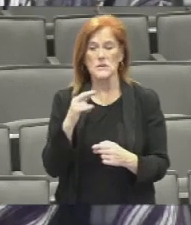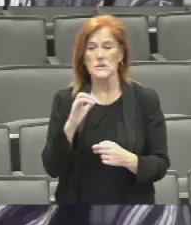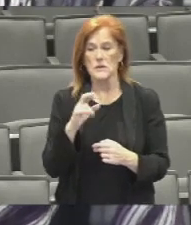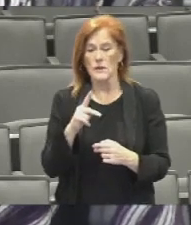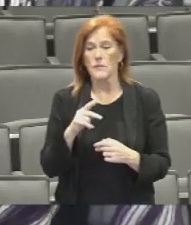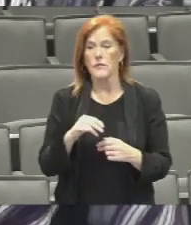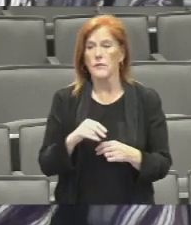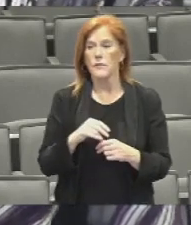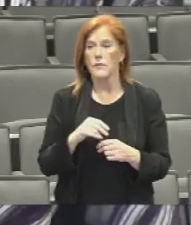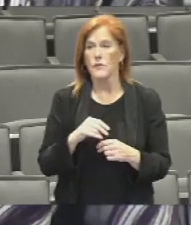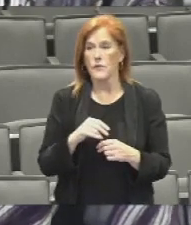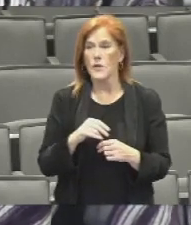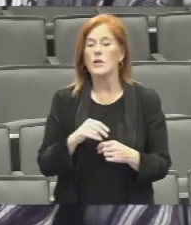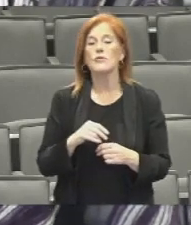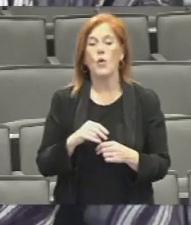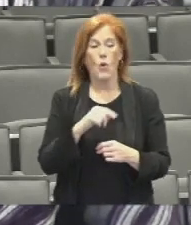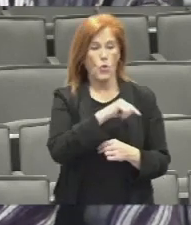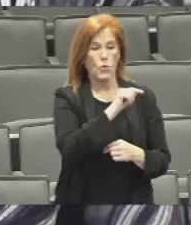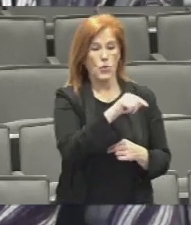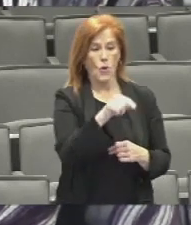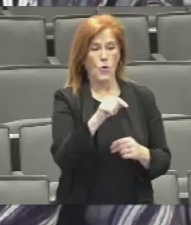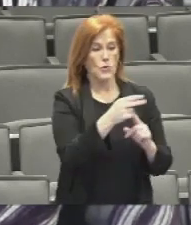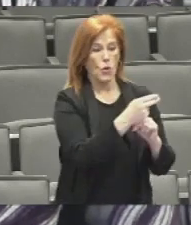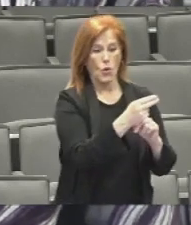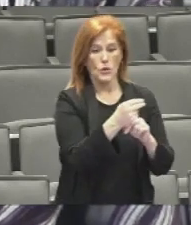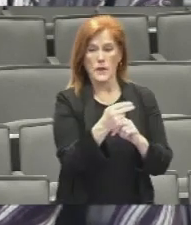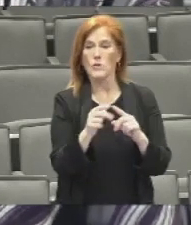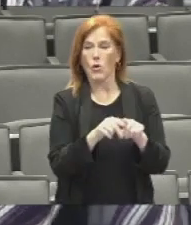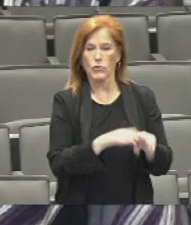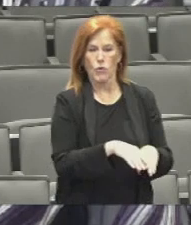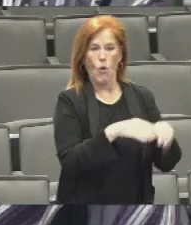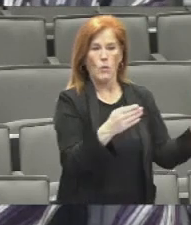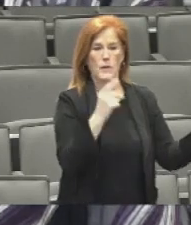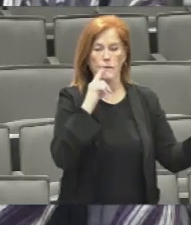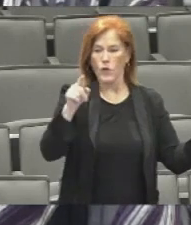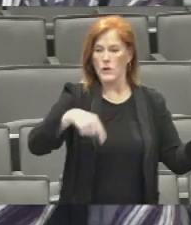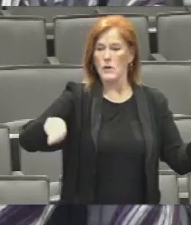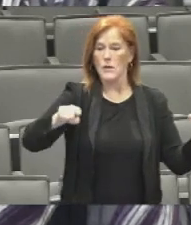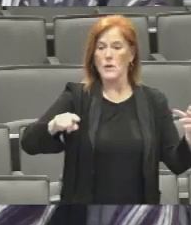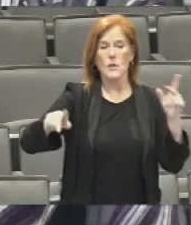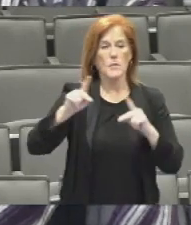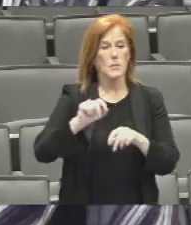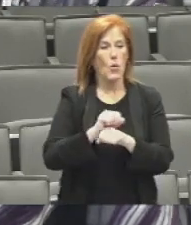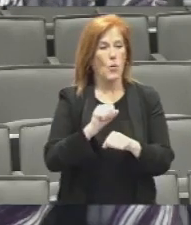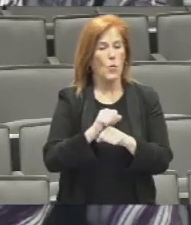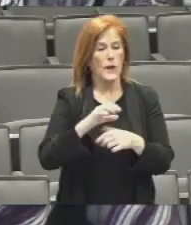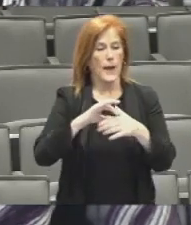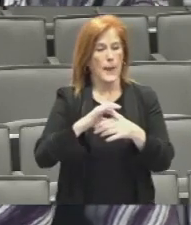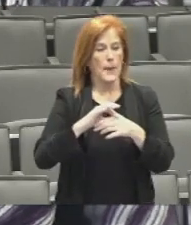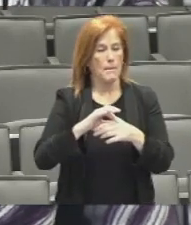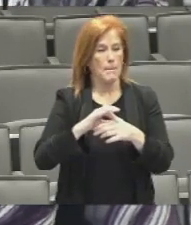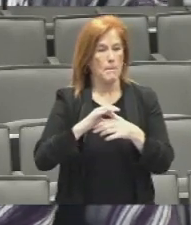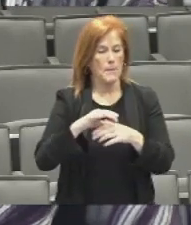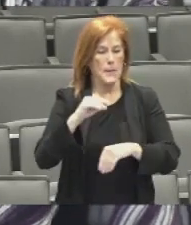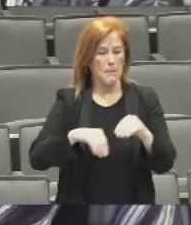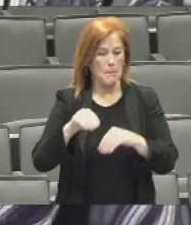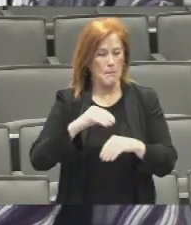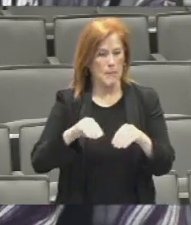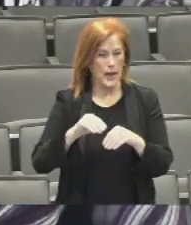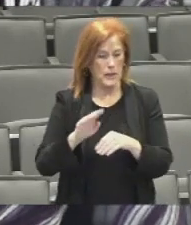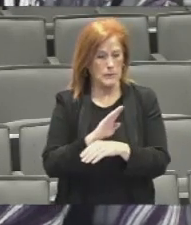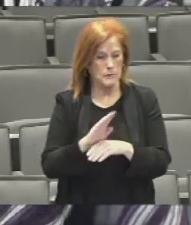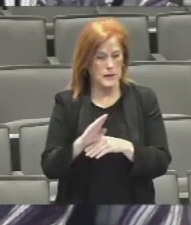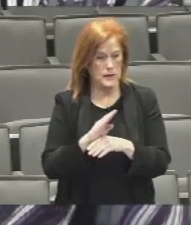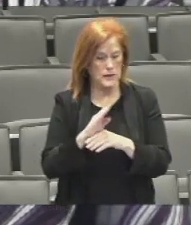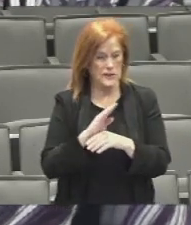the same hotels are also there for individuals who work in the packing industry. There is a process in